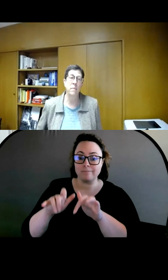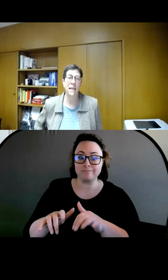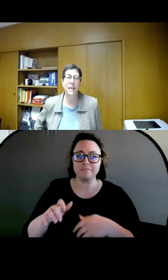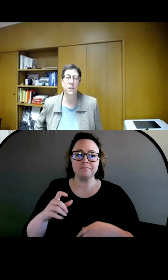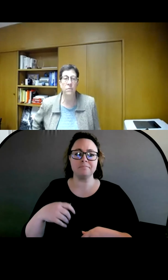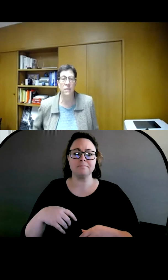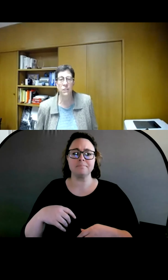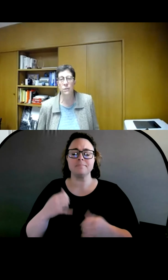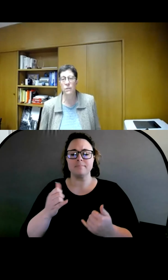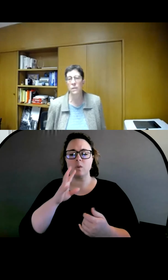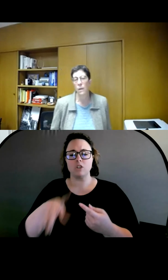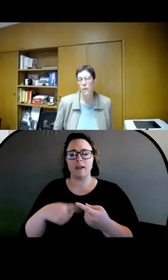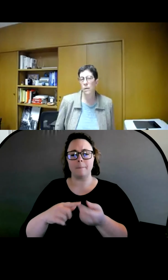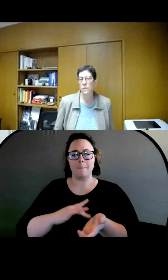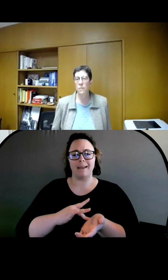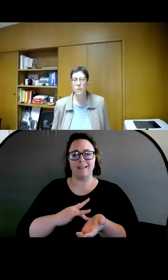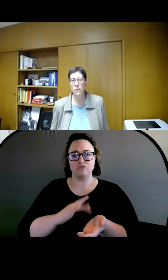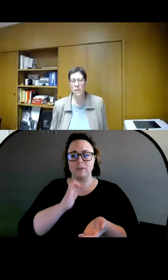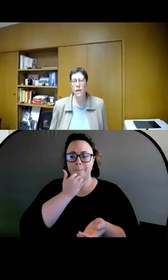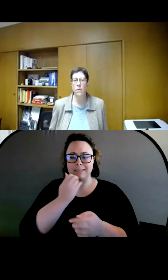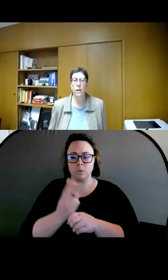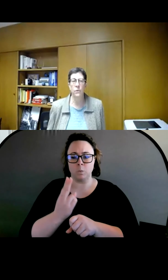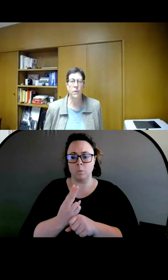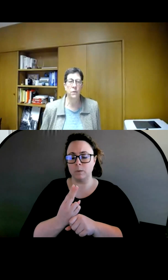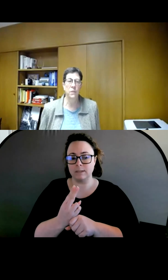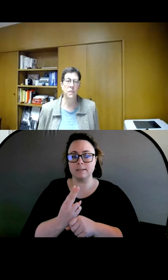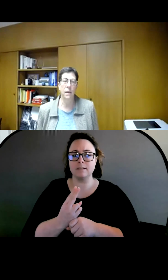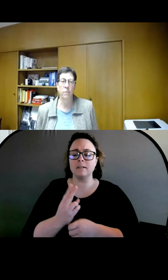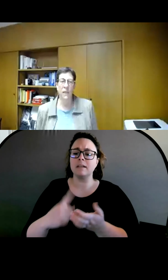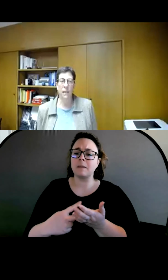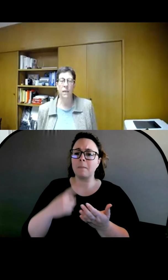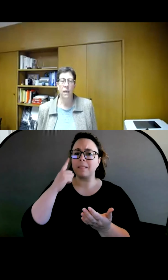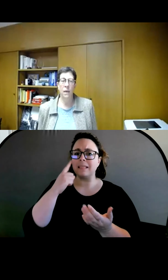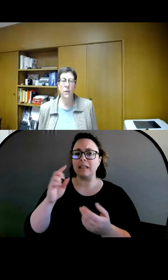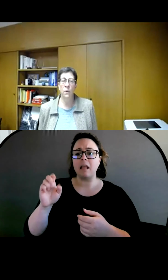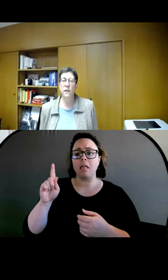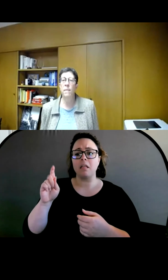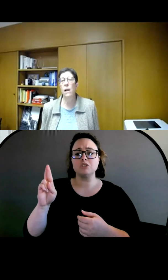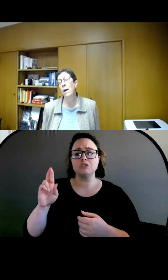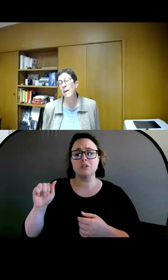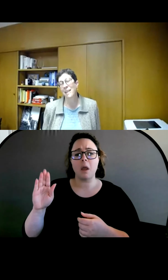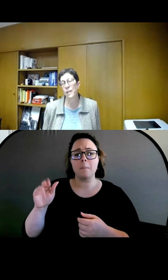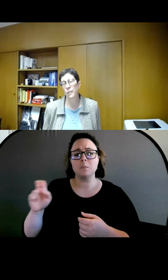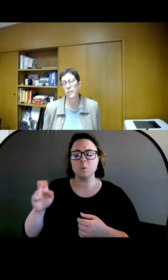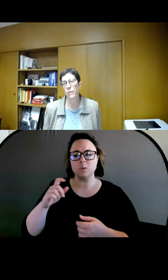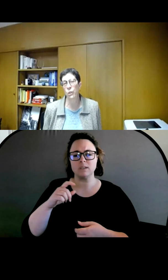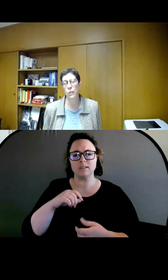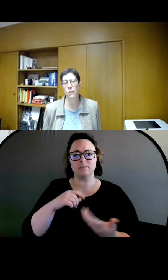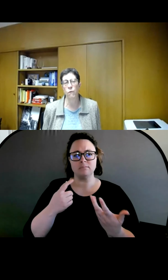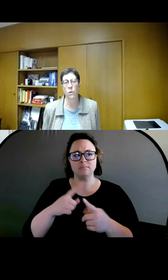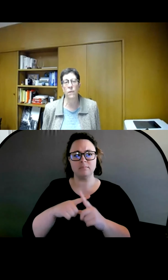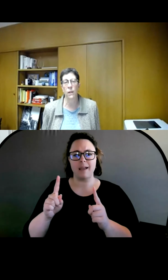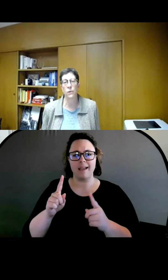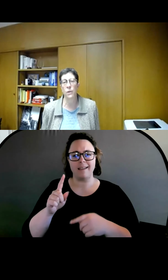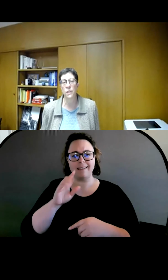talking about medication misuse. Sometimes we think about elder abuse and we don't think about how medications can be used